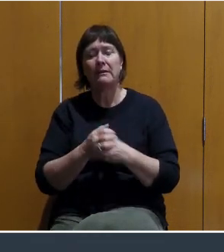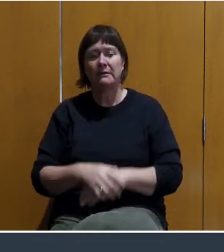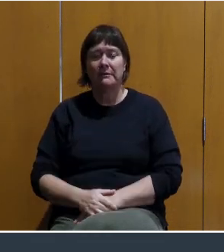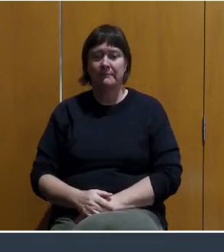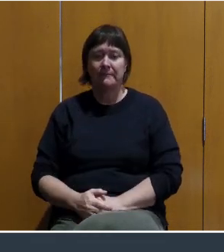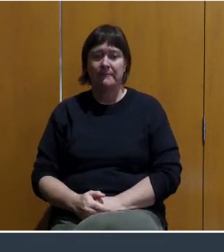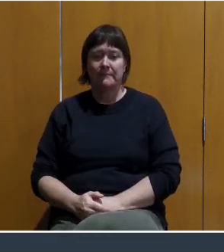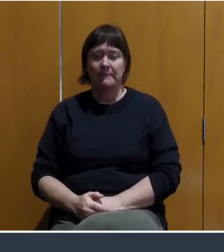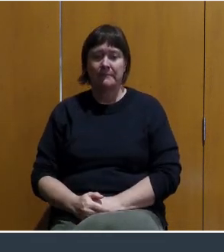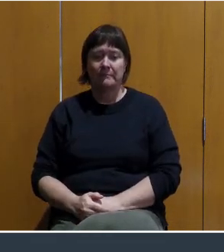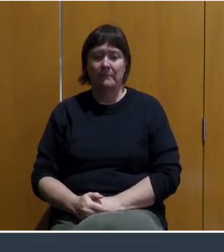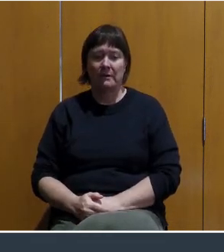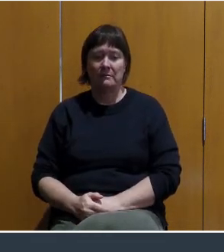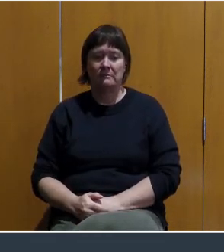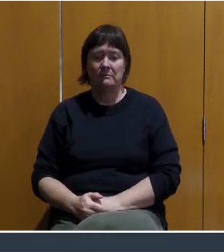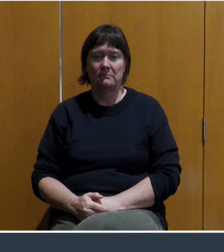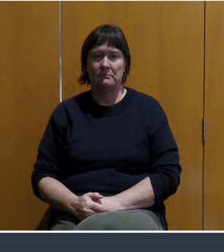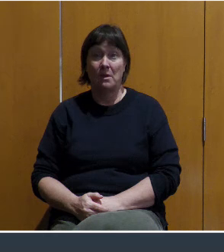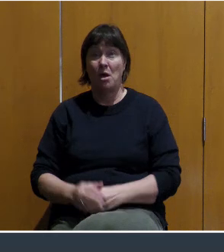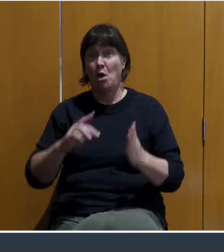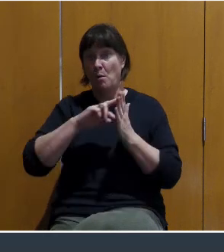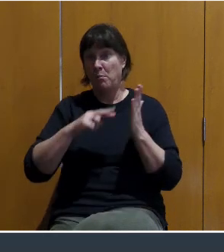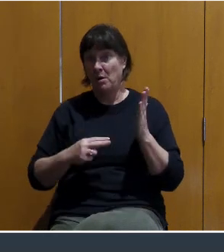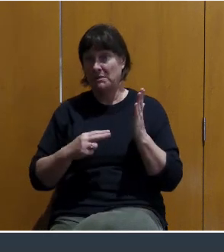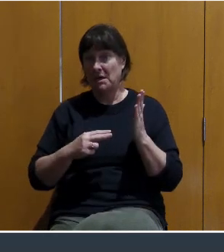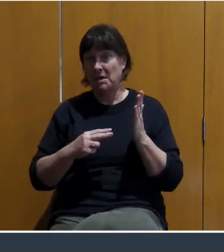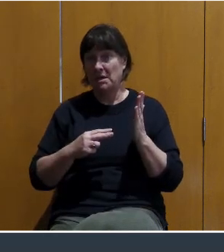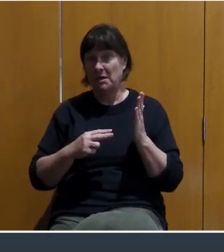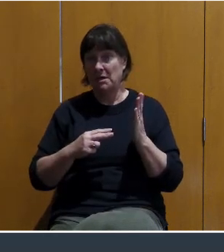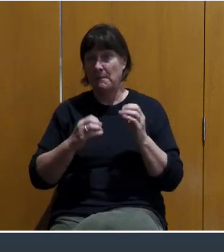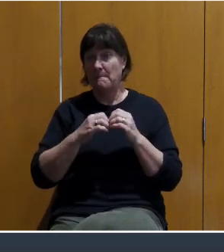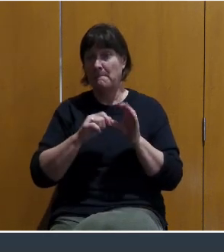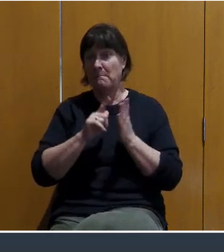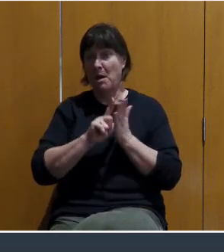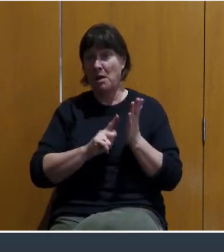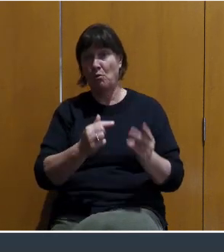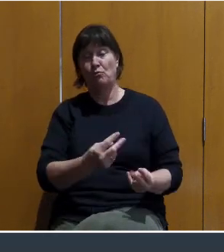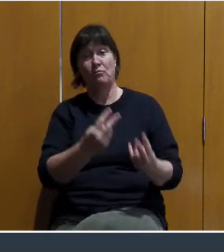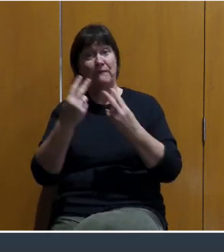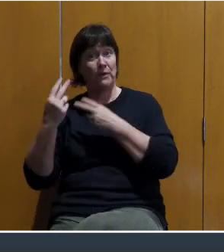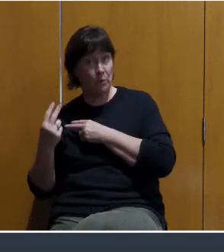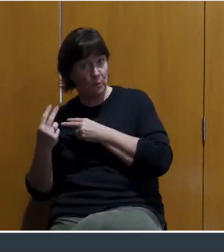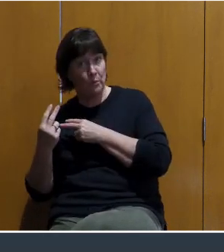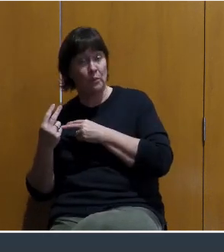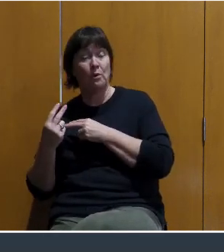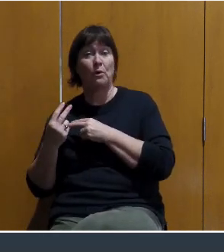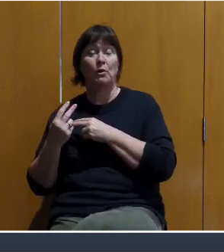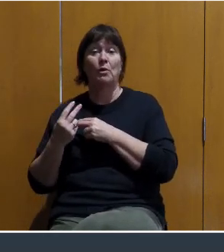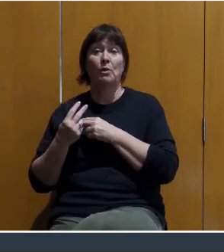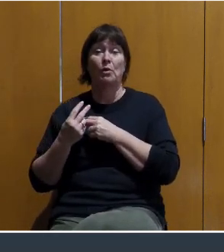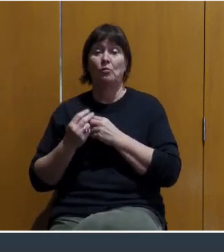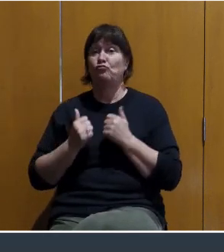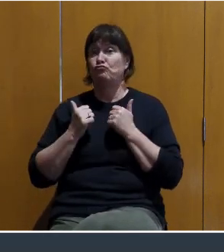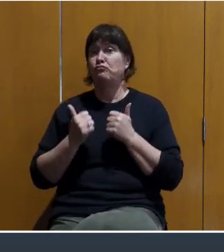I think that by reviewing this policy and bylaw, it is something that is obviously great to be a part